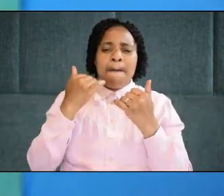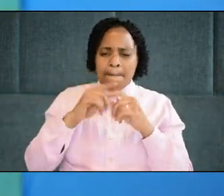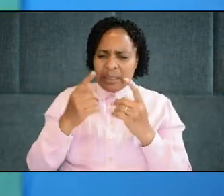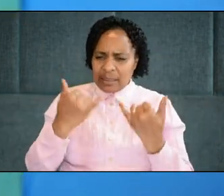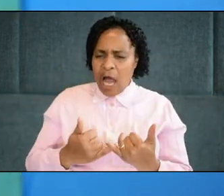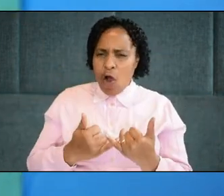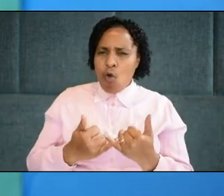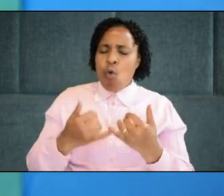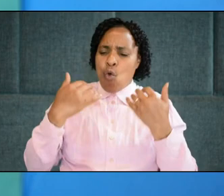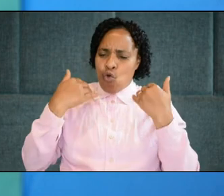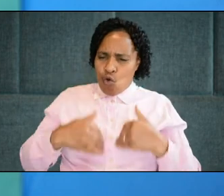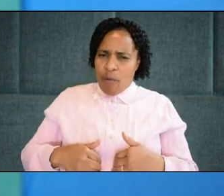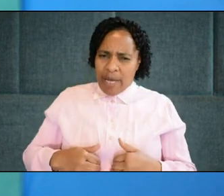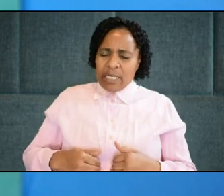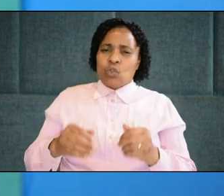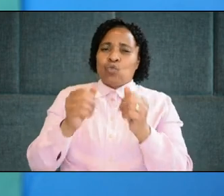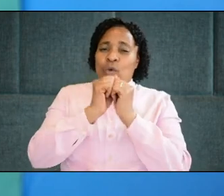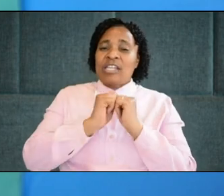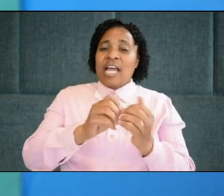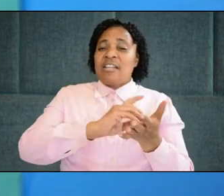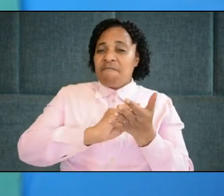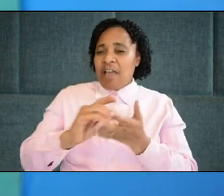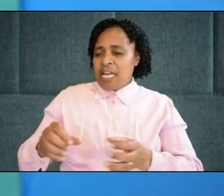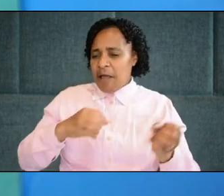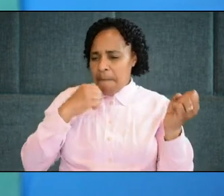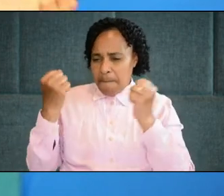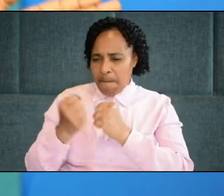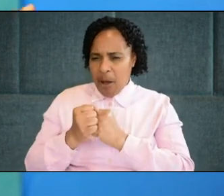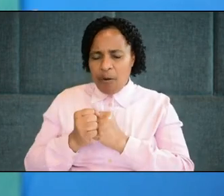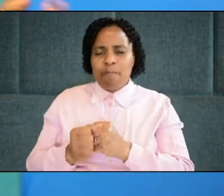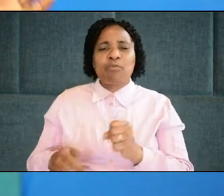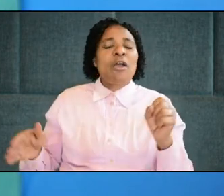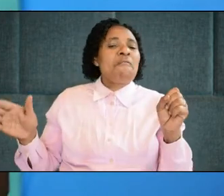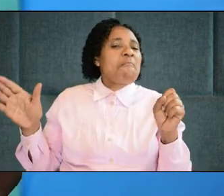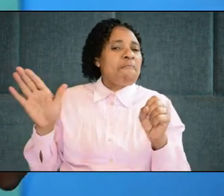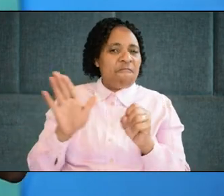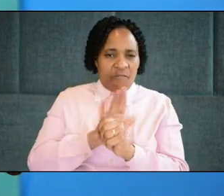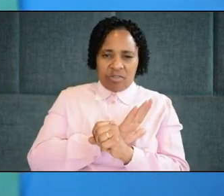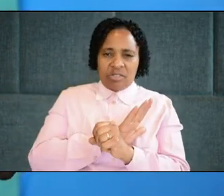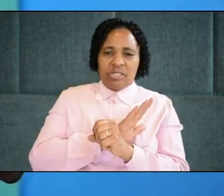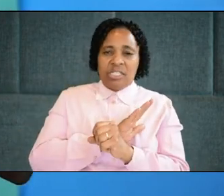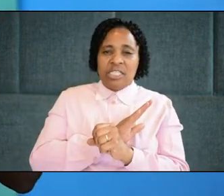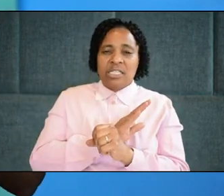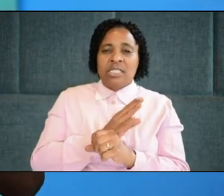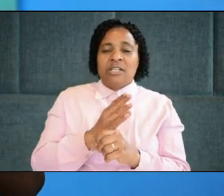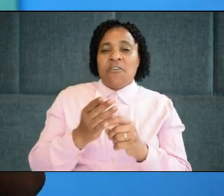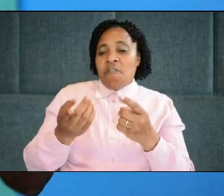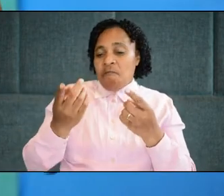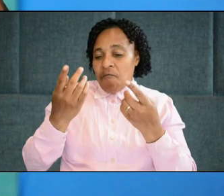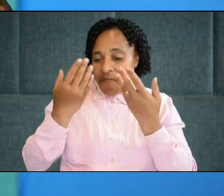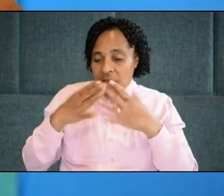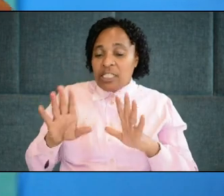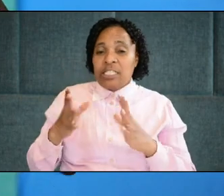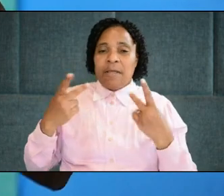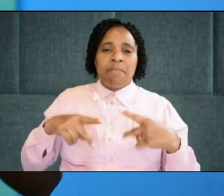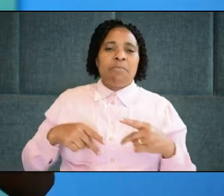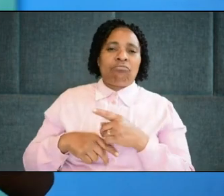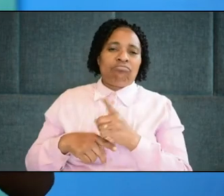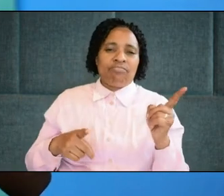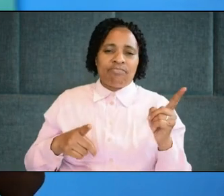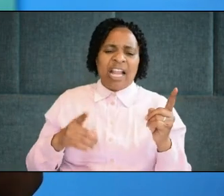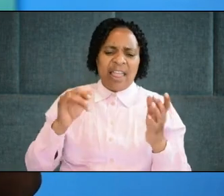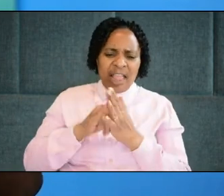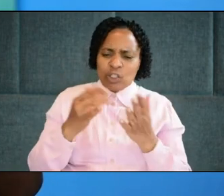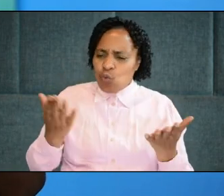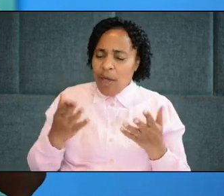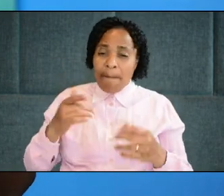effort, then divine power completely annihilated these people. And where I feel that this also